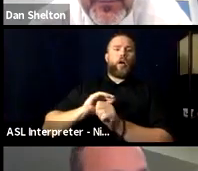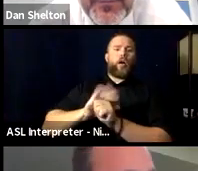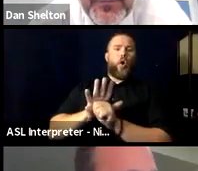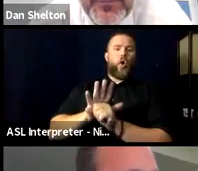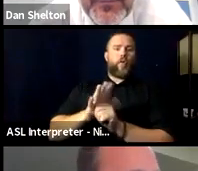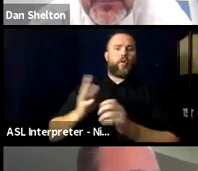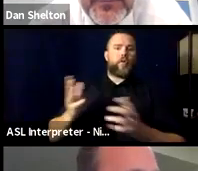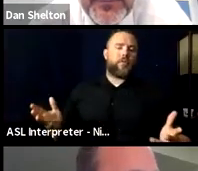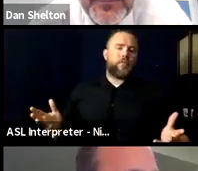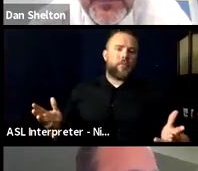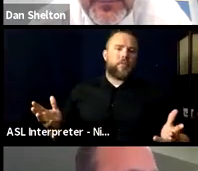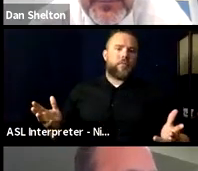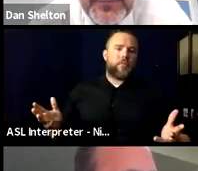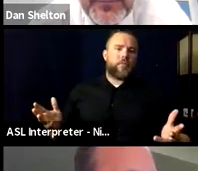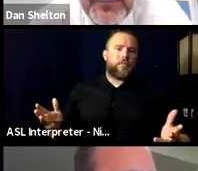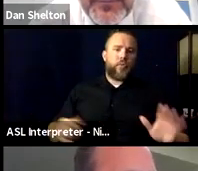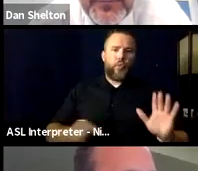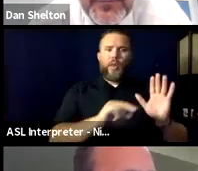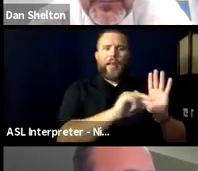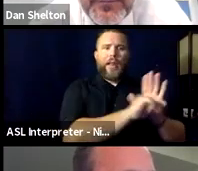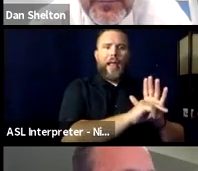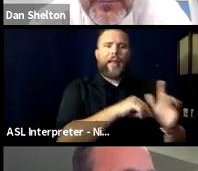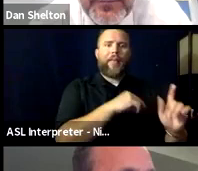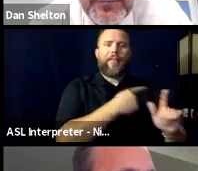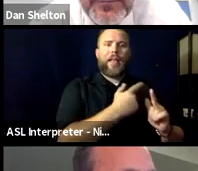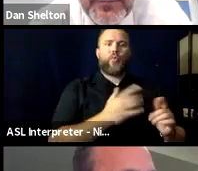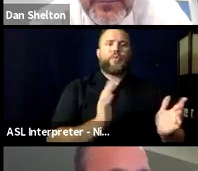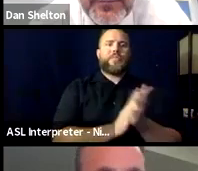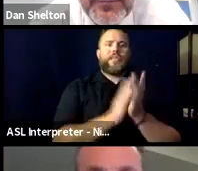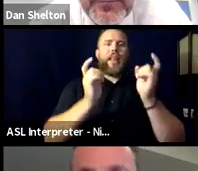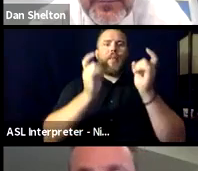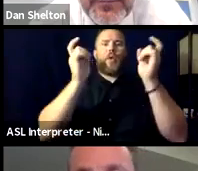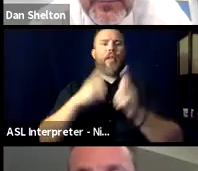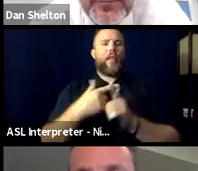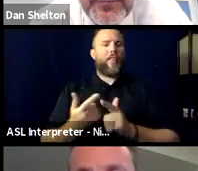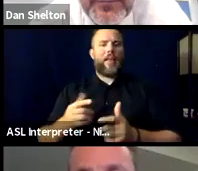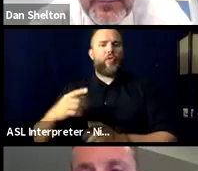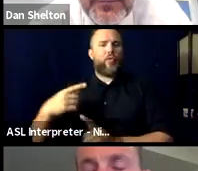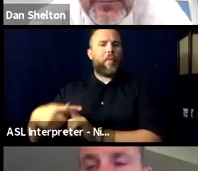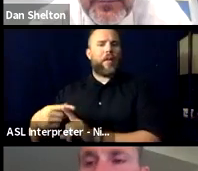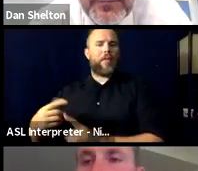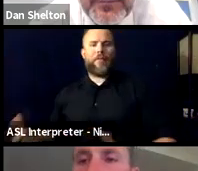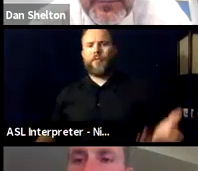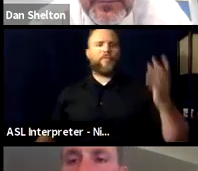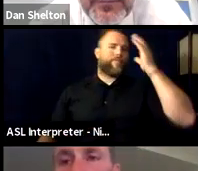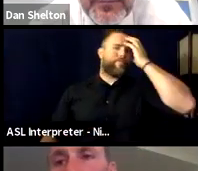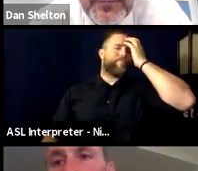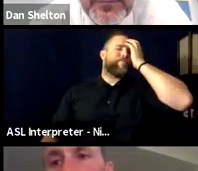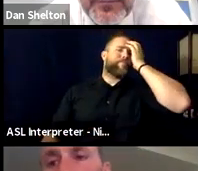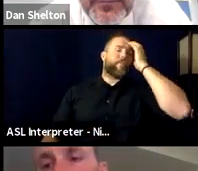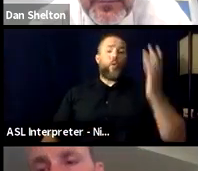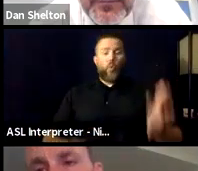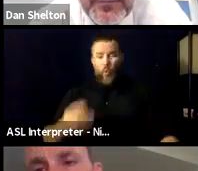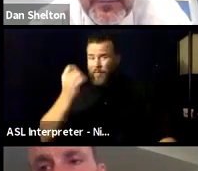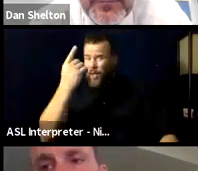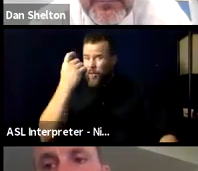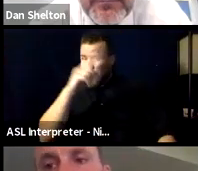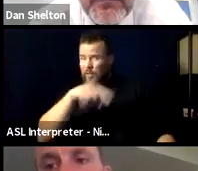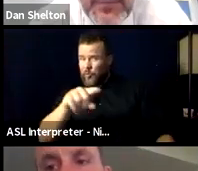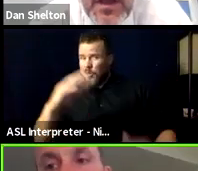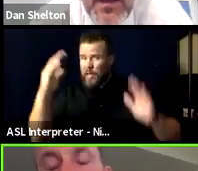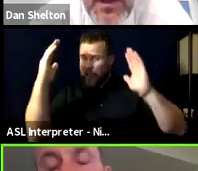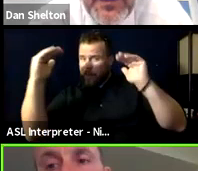negative, then you put yourself in a situation that 3 days later you're positive, and to make sure people really understand